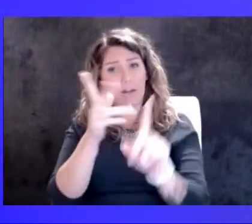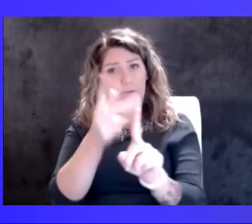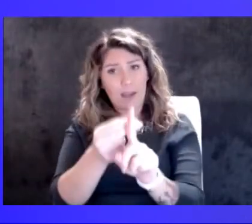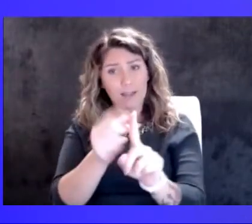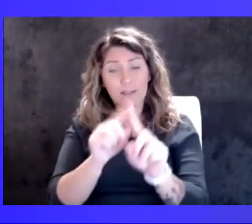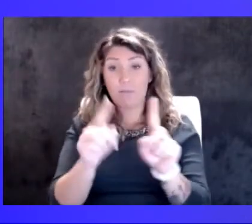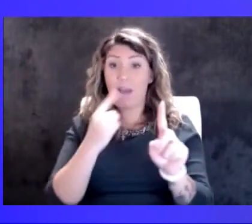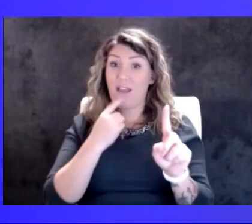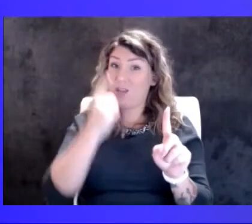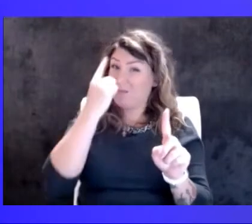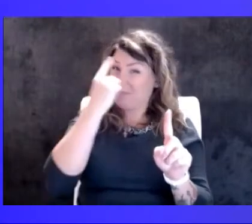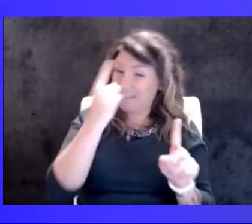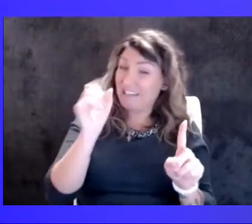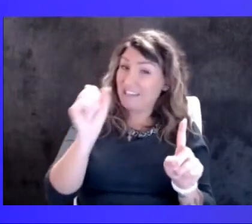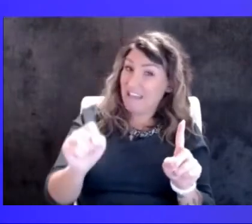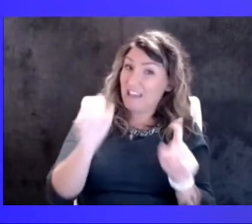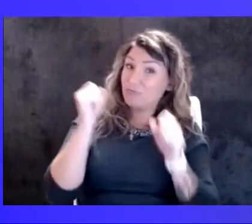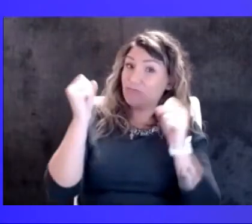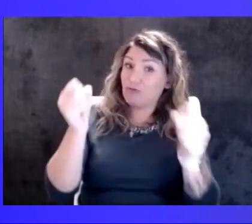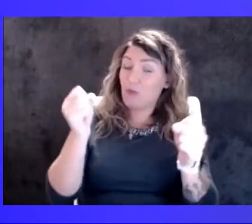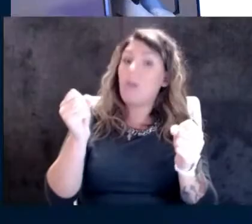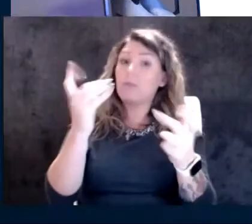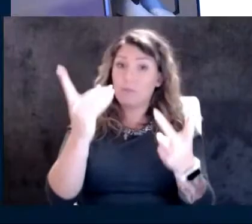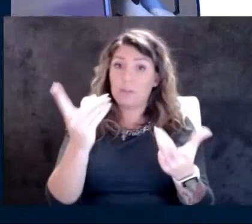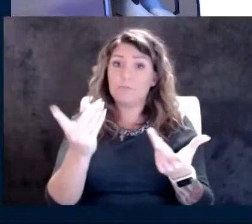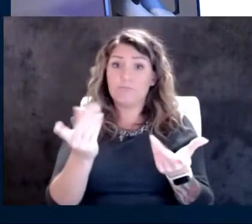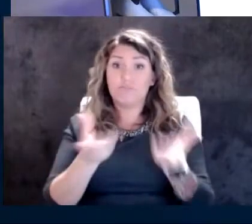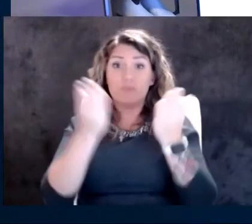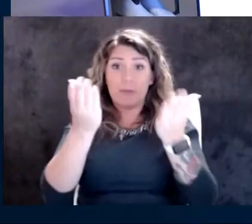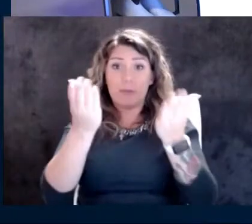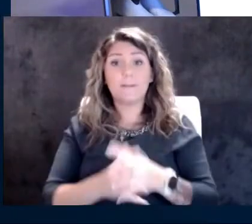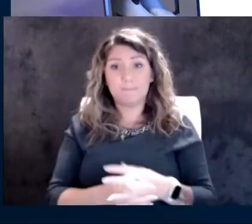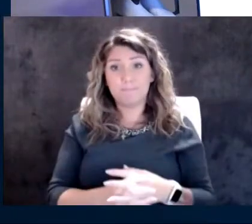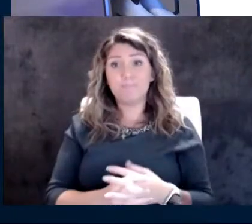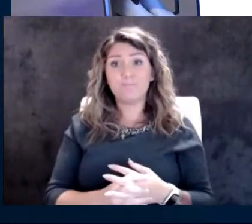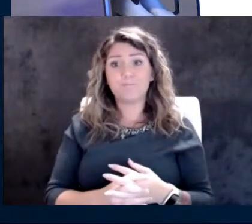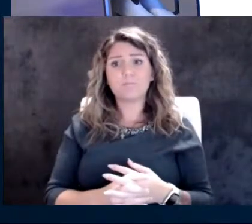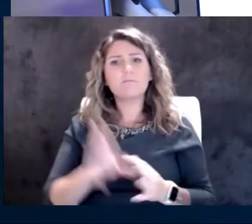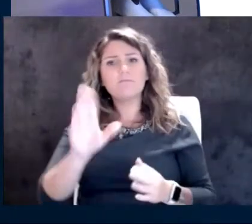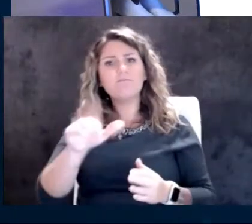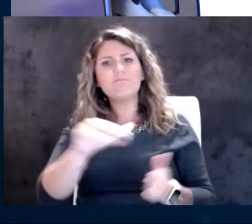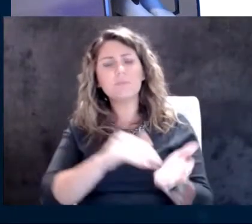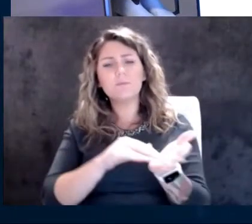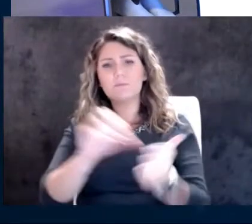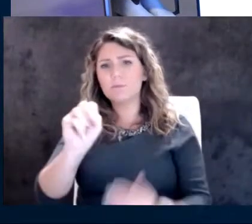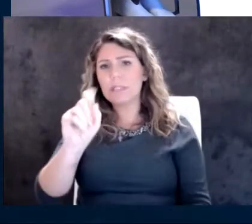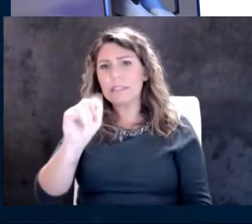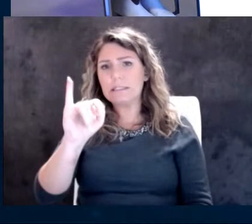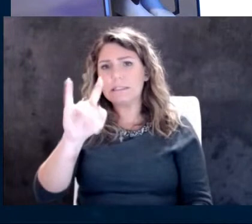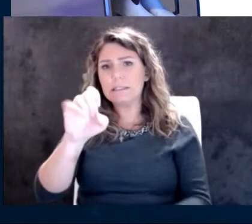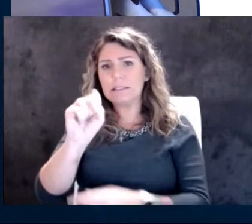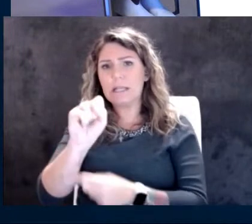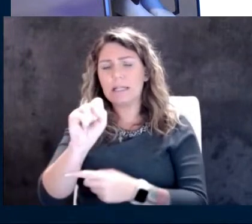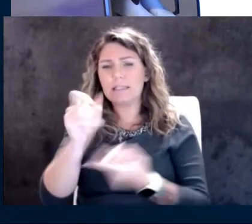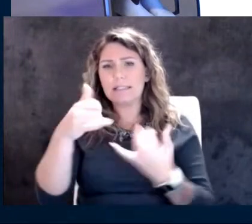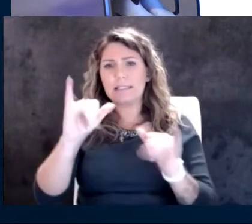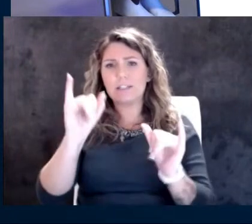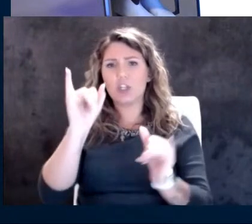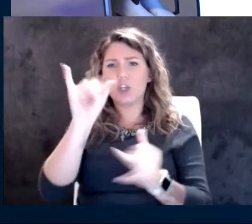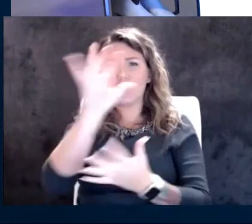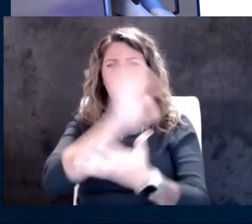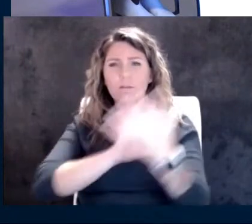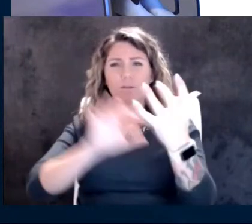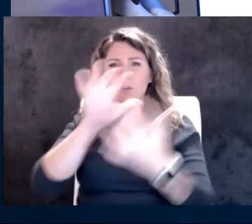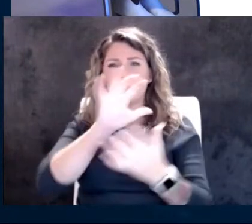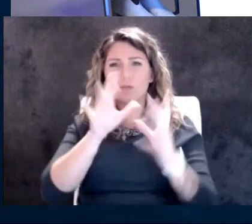that situation, I would strongly consider it. So, Dr. Stites, I have to say, I think there's still some confusion about